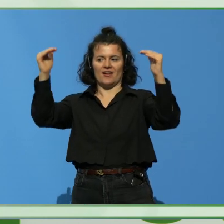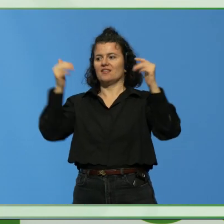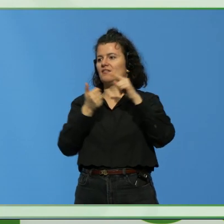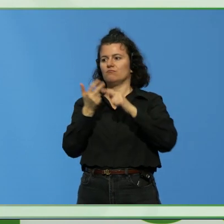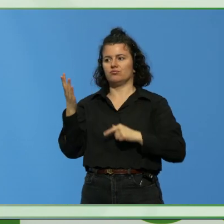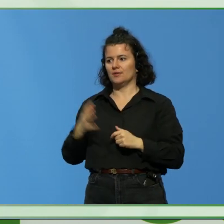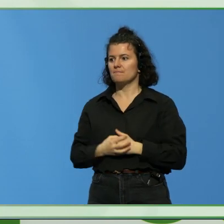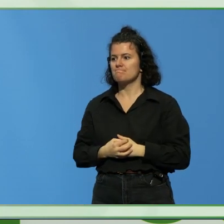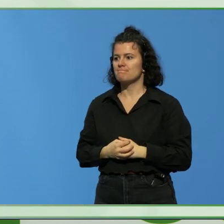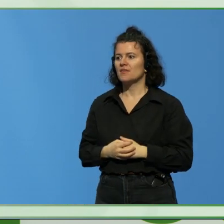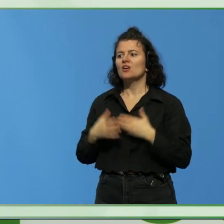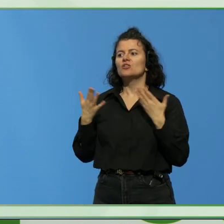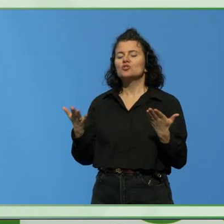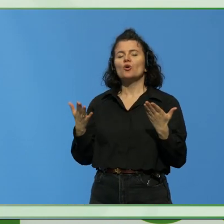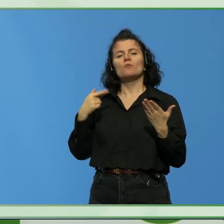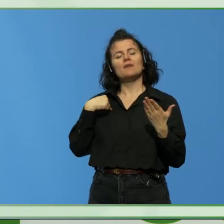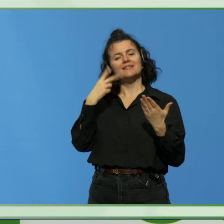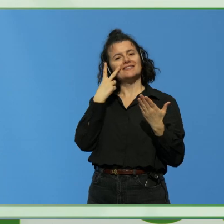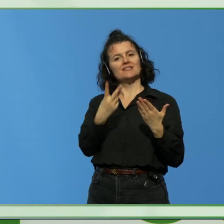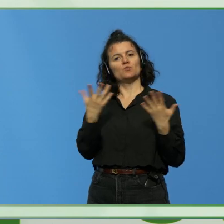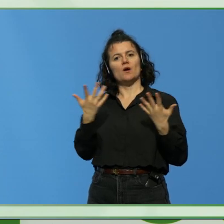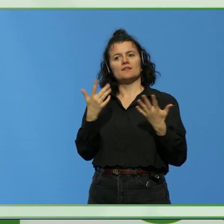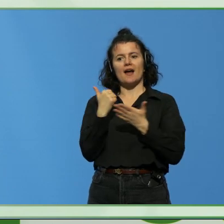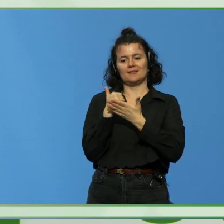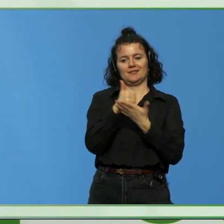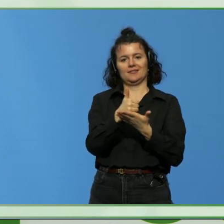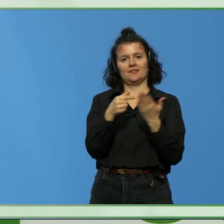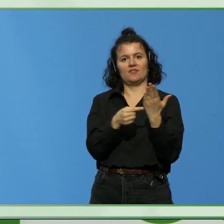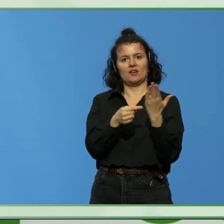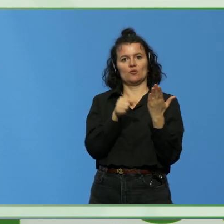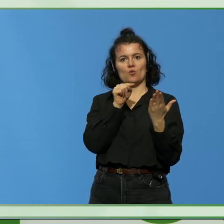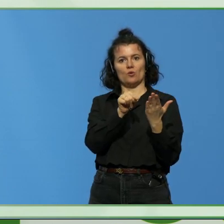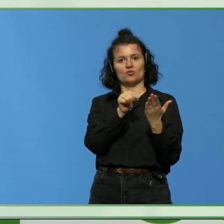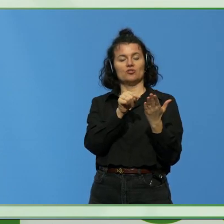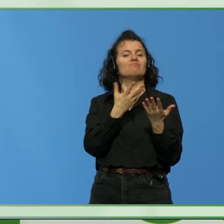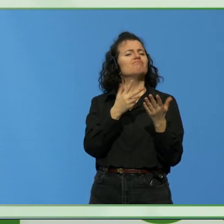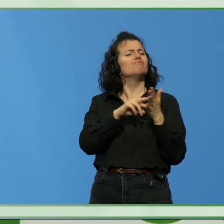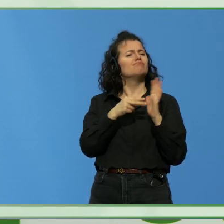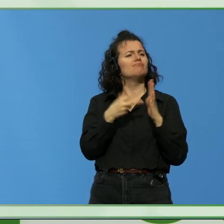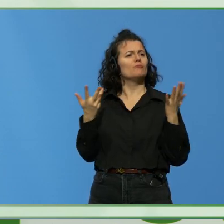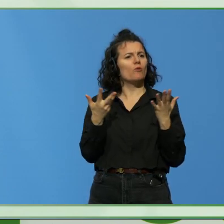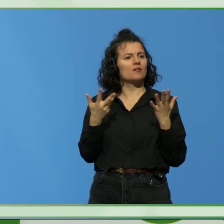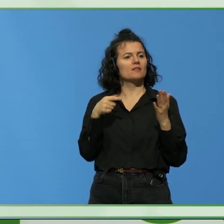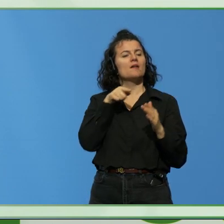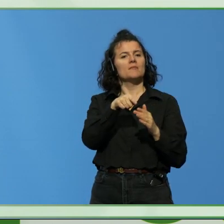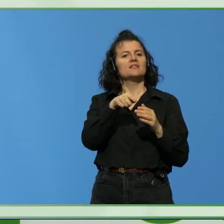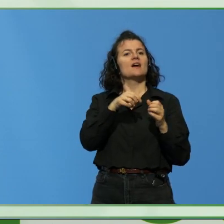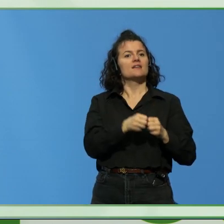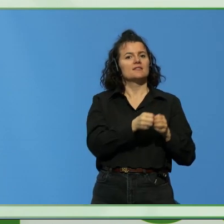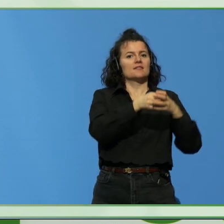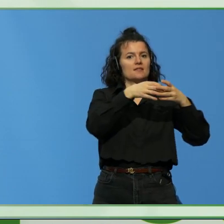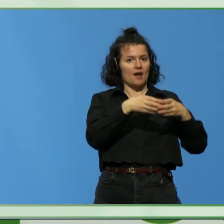technology is nothing but a transition into a segment of these startup ecosystem,